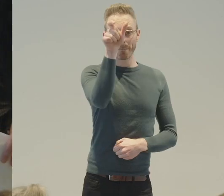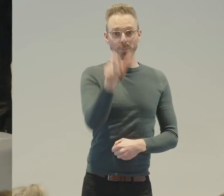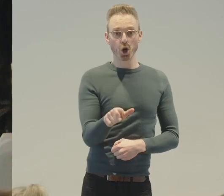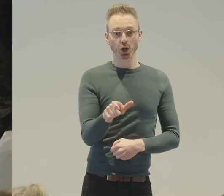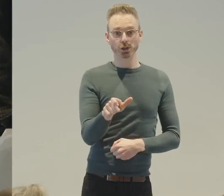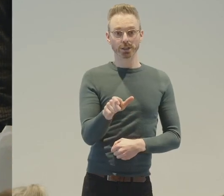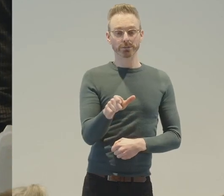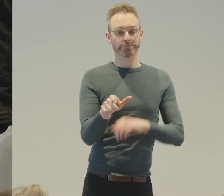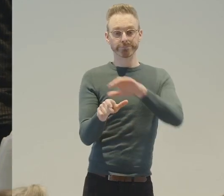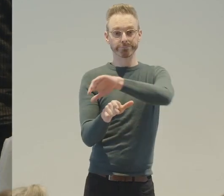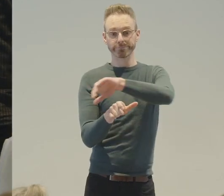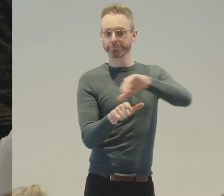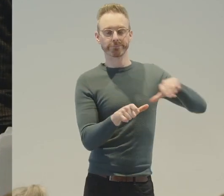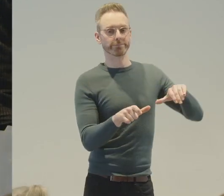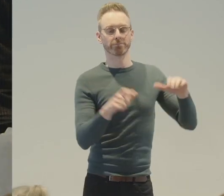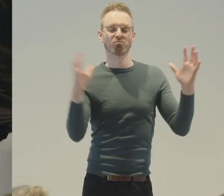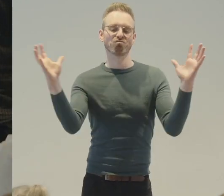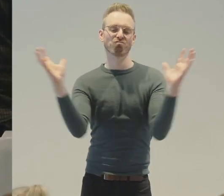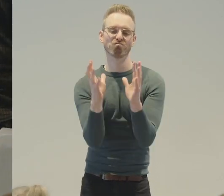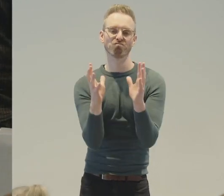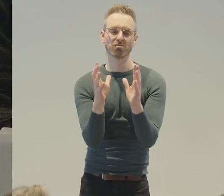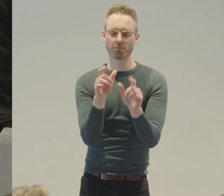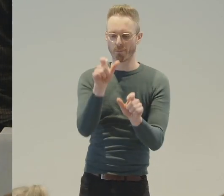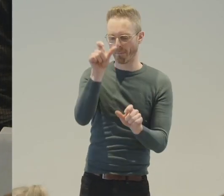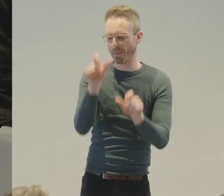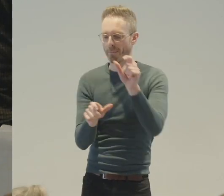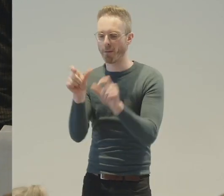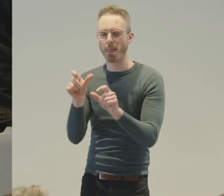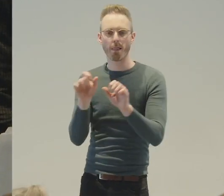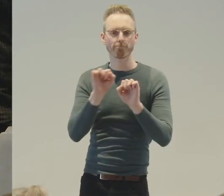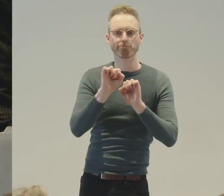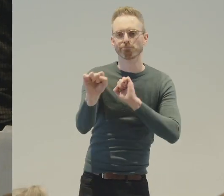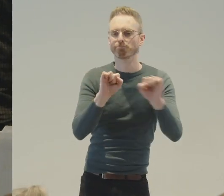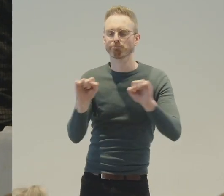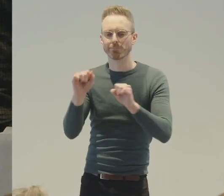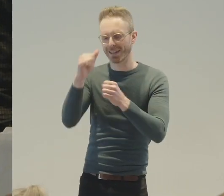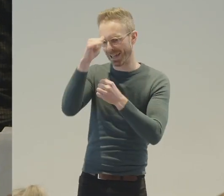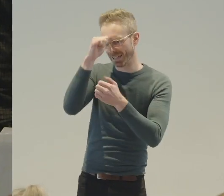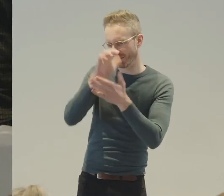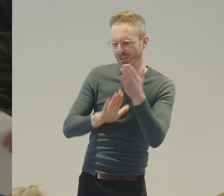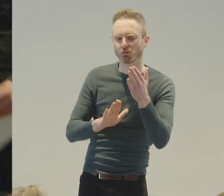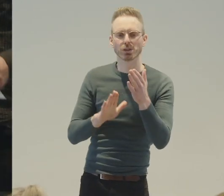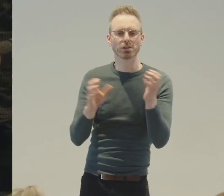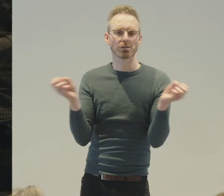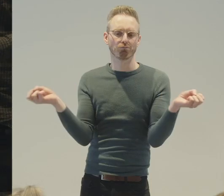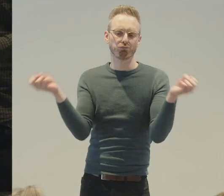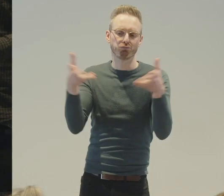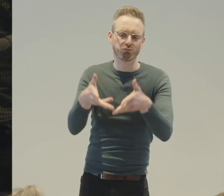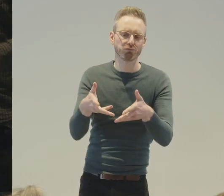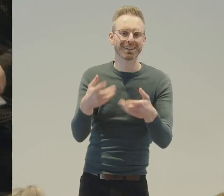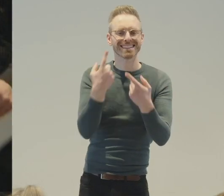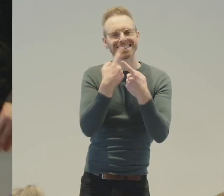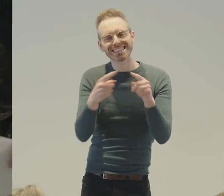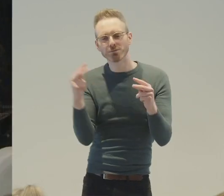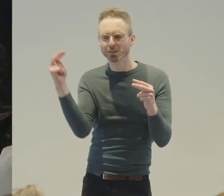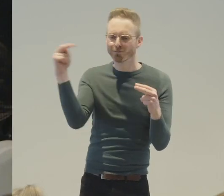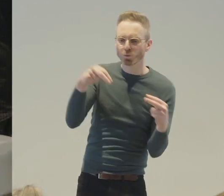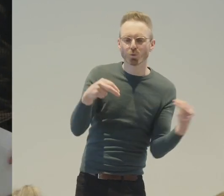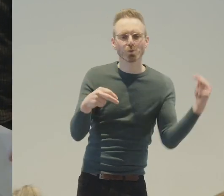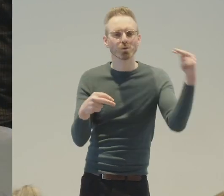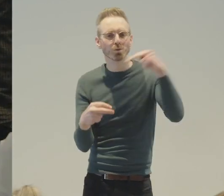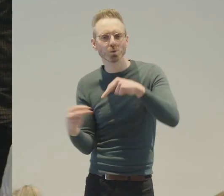Bring different elements, and if we forgotten something, or